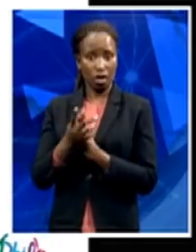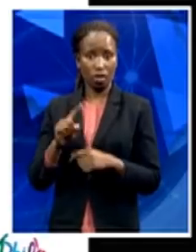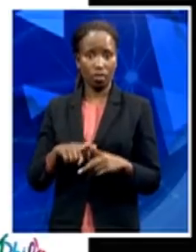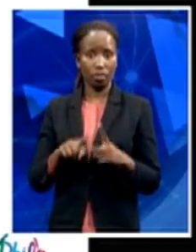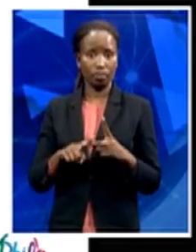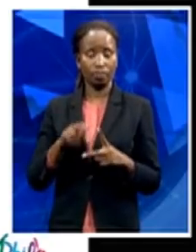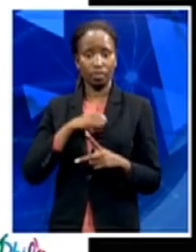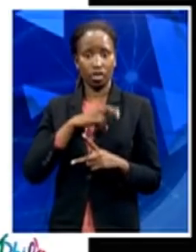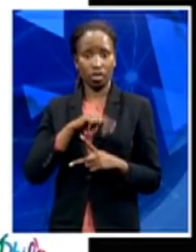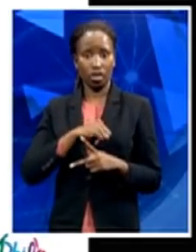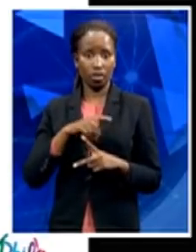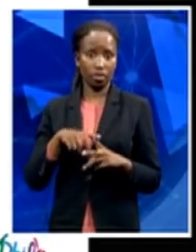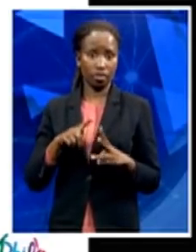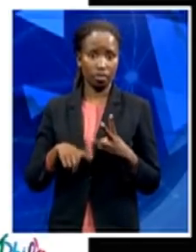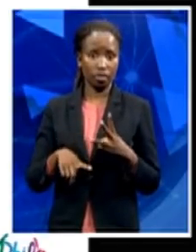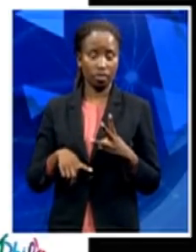including Limpopo.